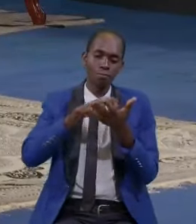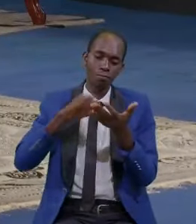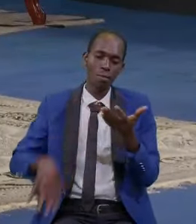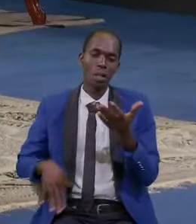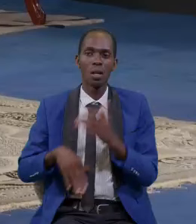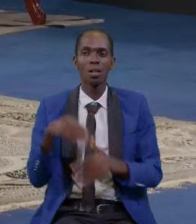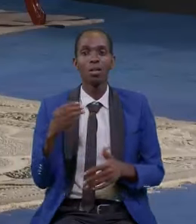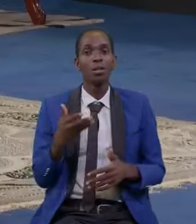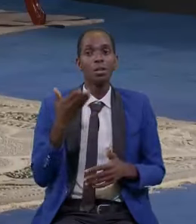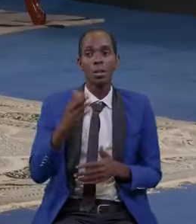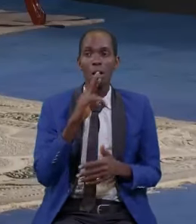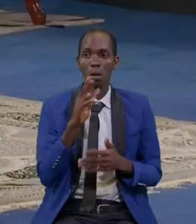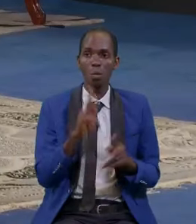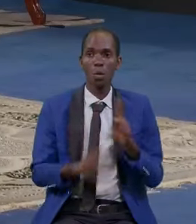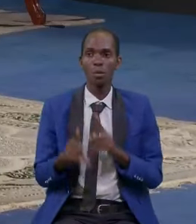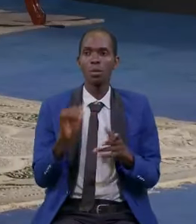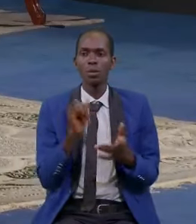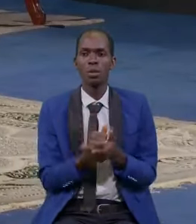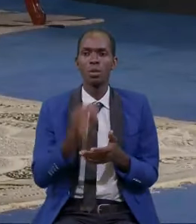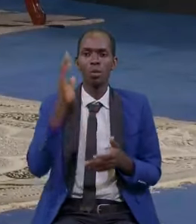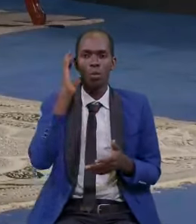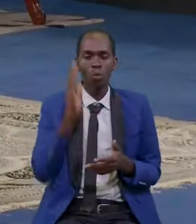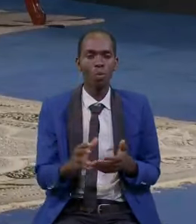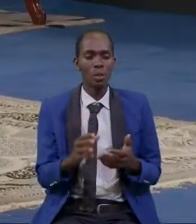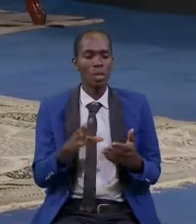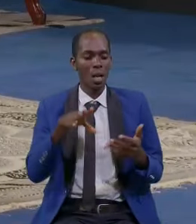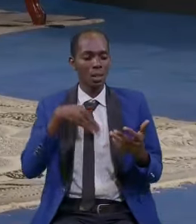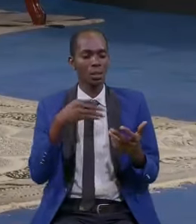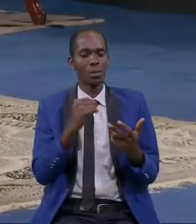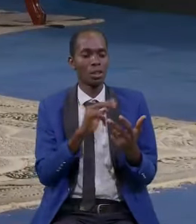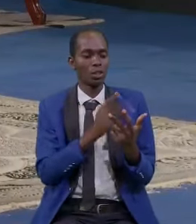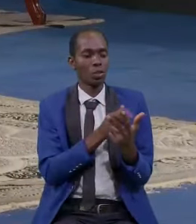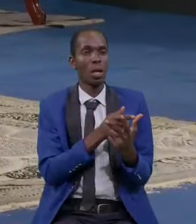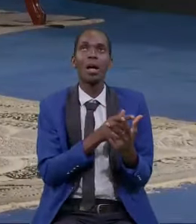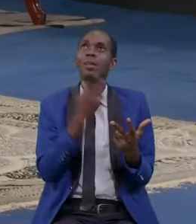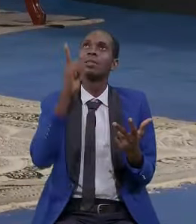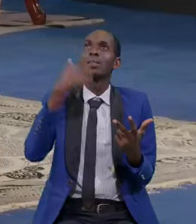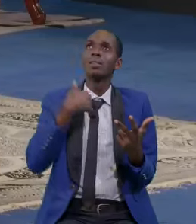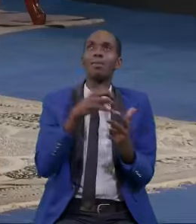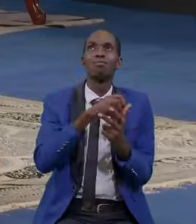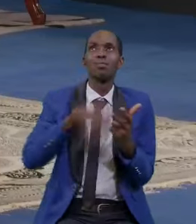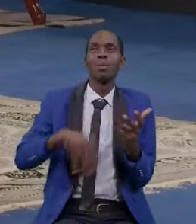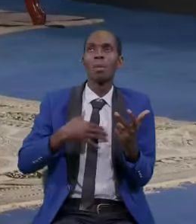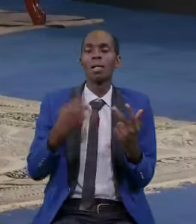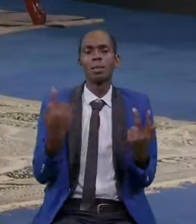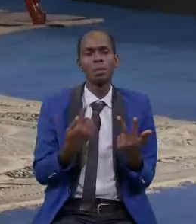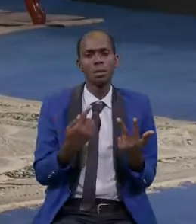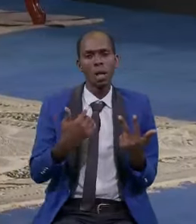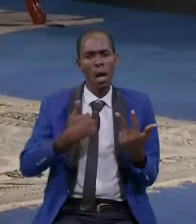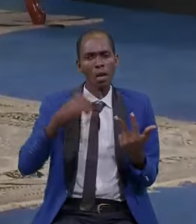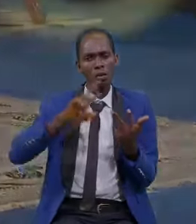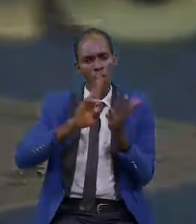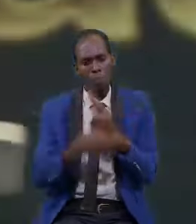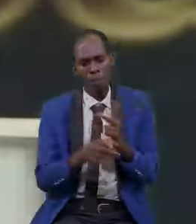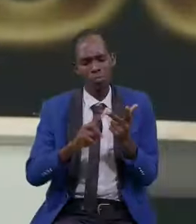take the last part. He has blotted out my sin. Have you repented? Don't worry about that.